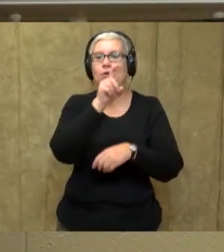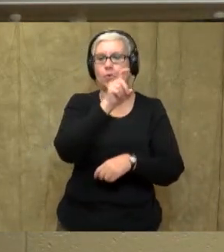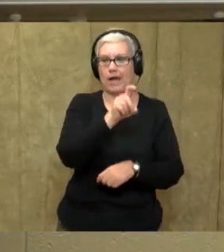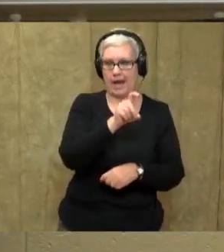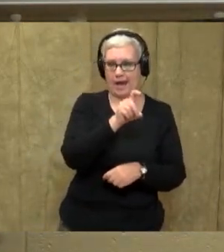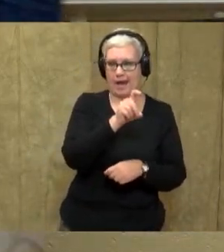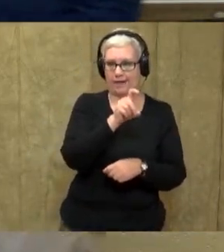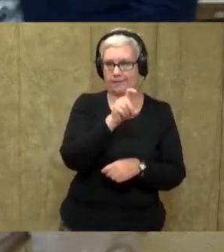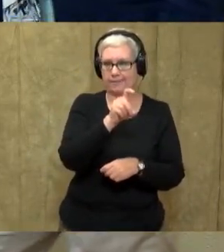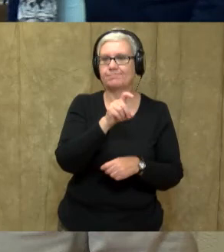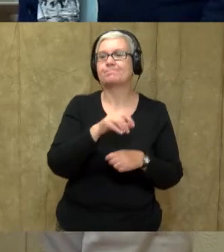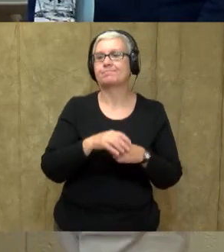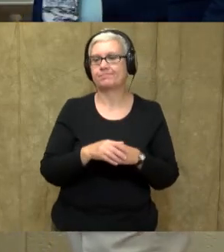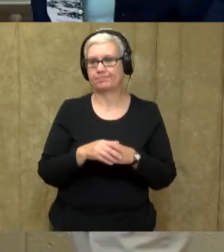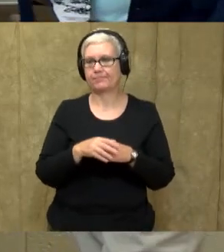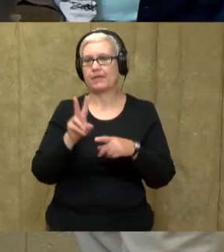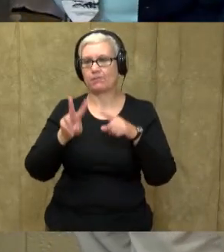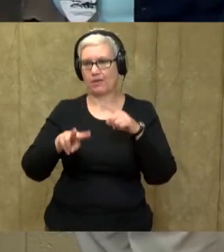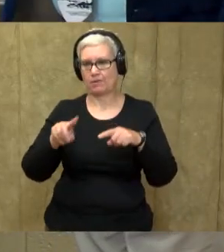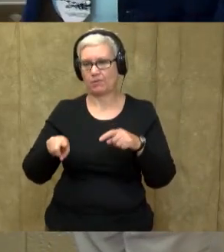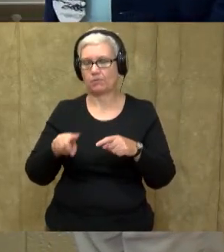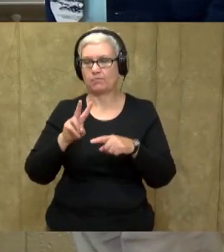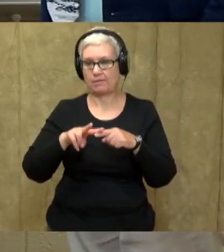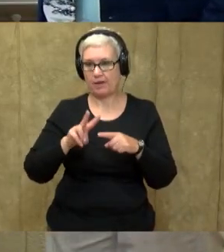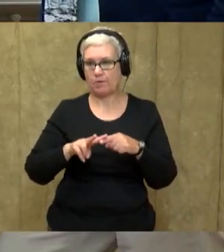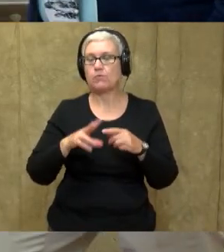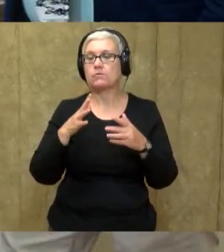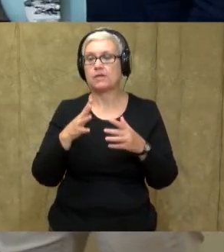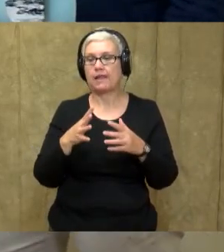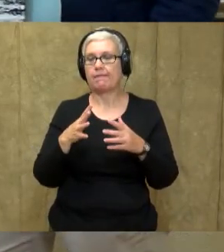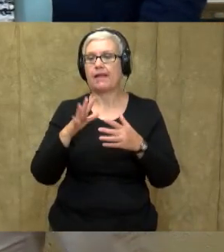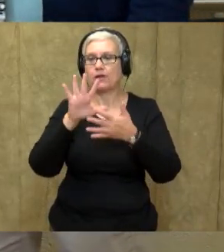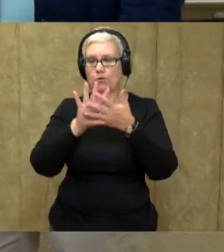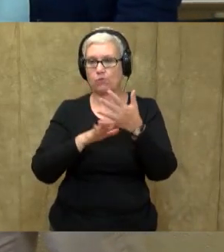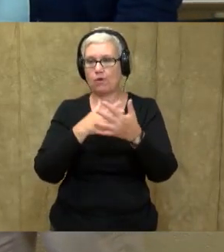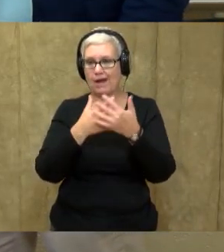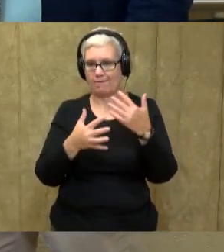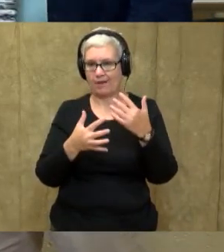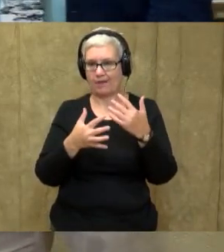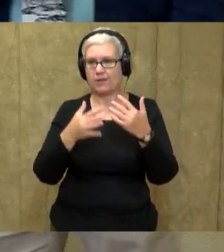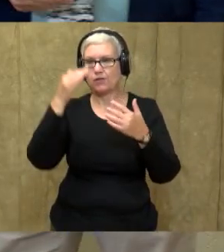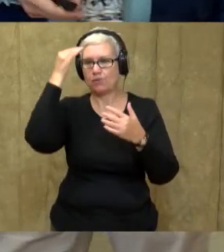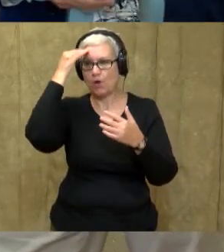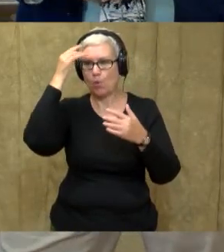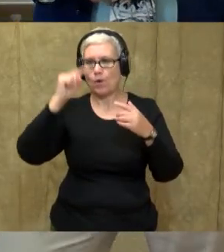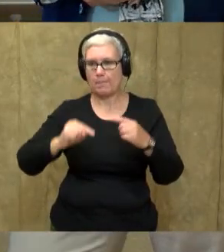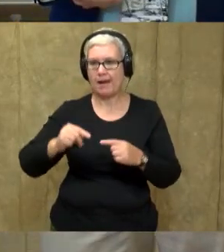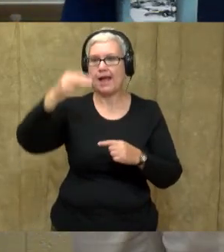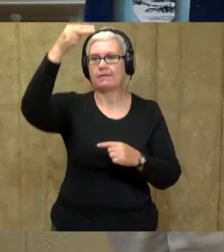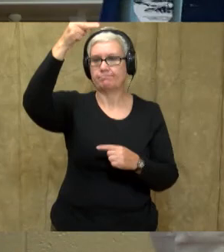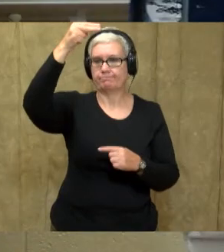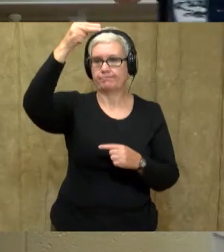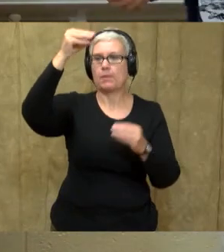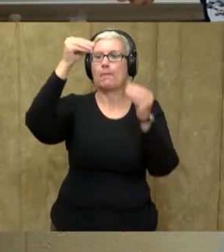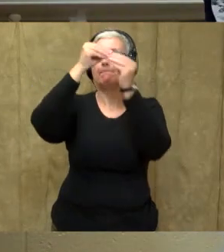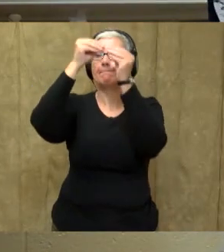relationships using variables and then graph it in order to highlight that key characteristic that we're looking